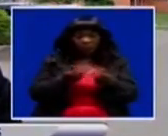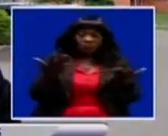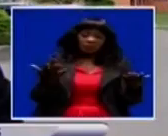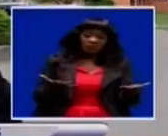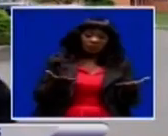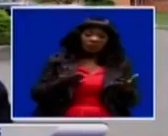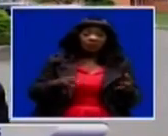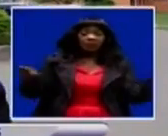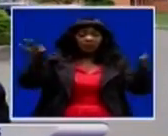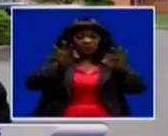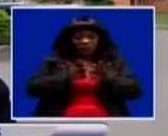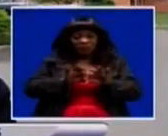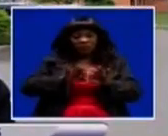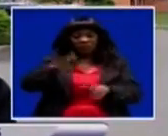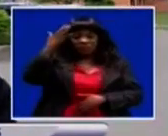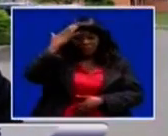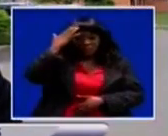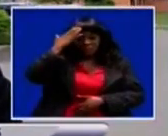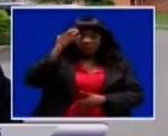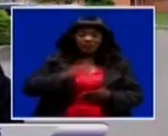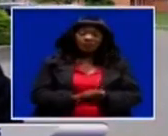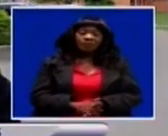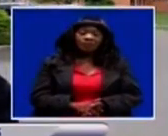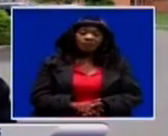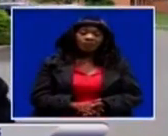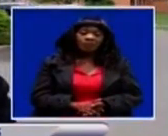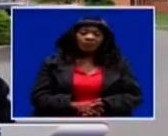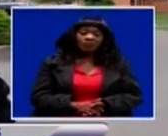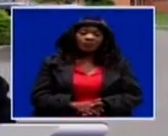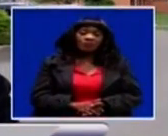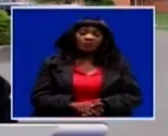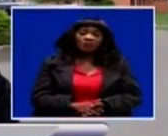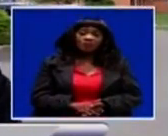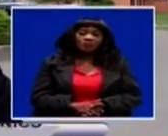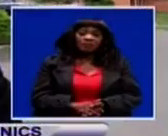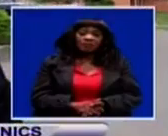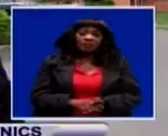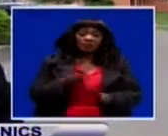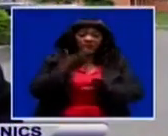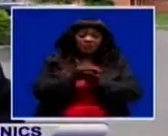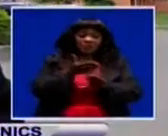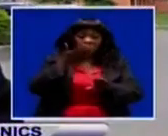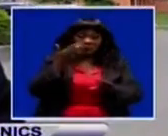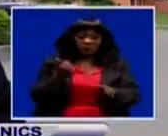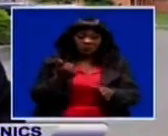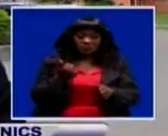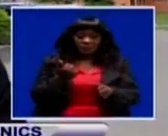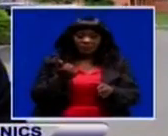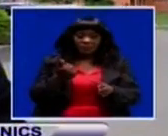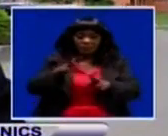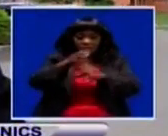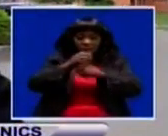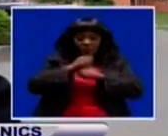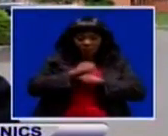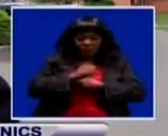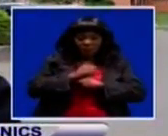know the importance of paying back. Because if one youth defaults in paying back, defaults on behalf of the other